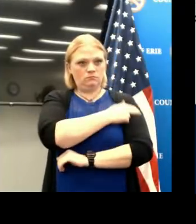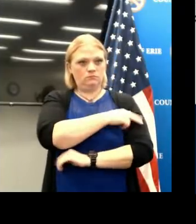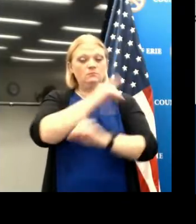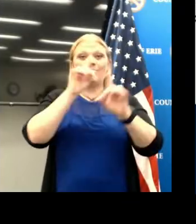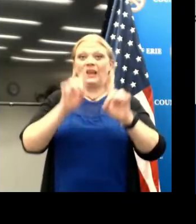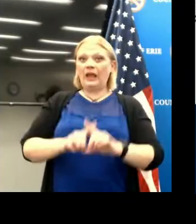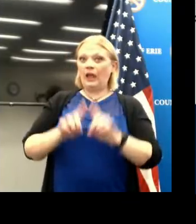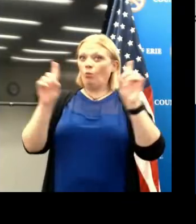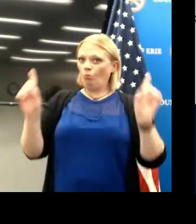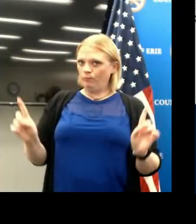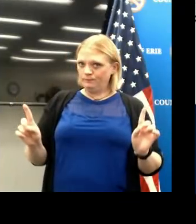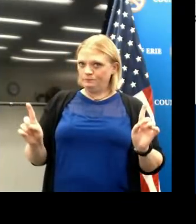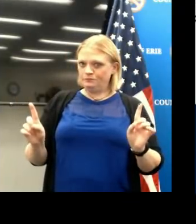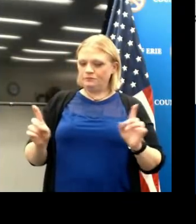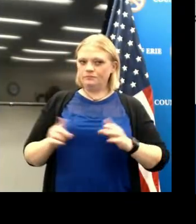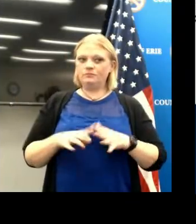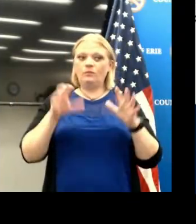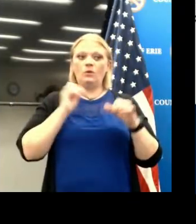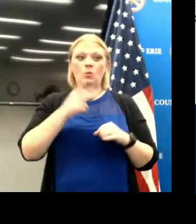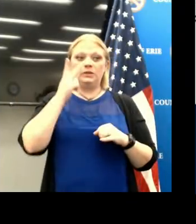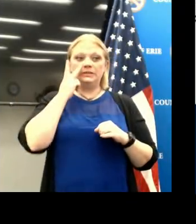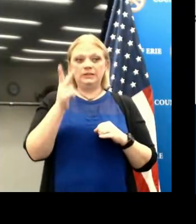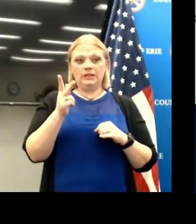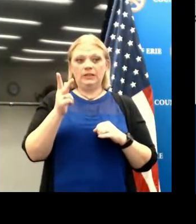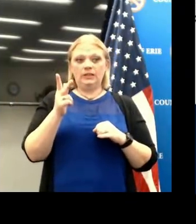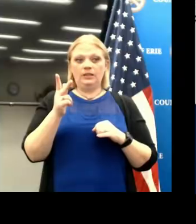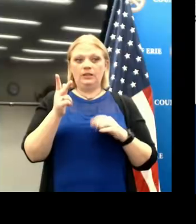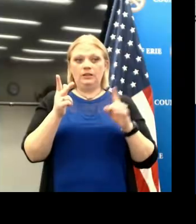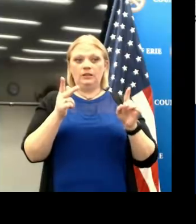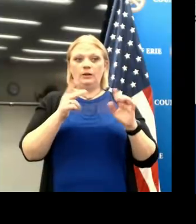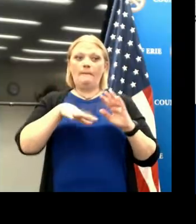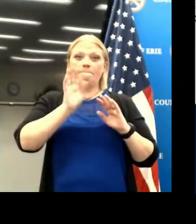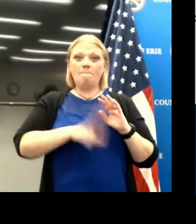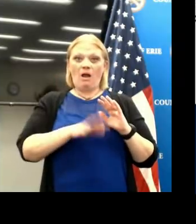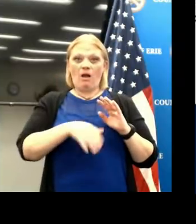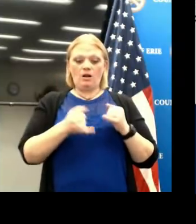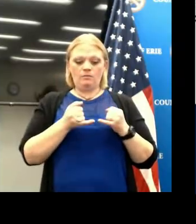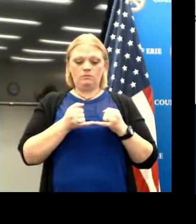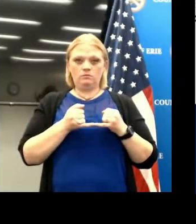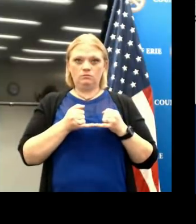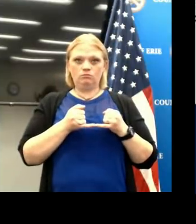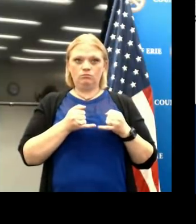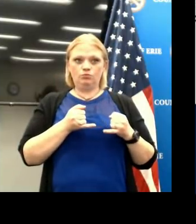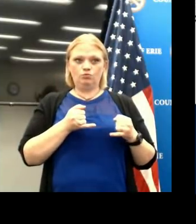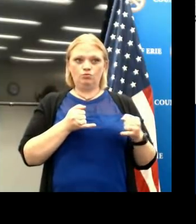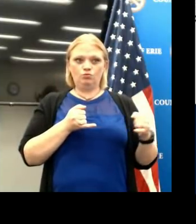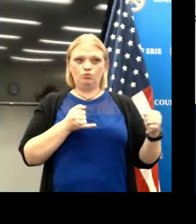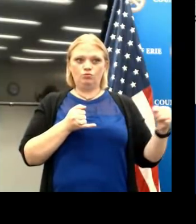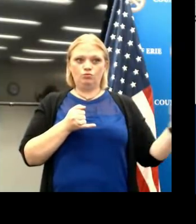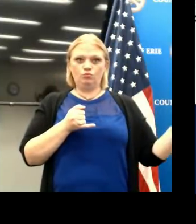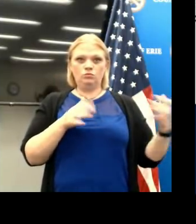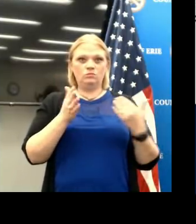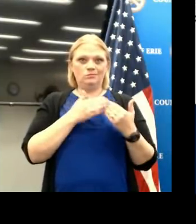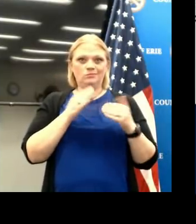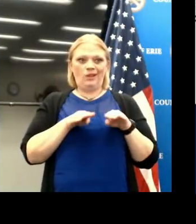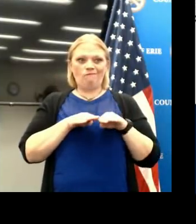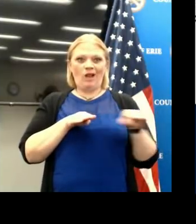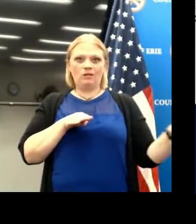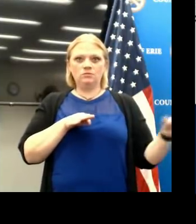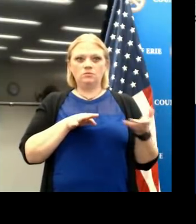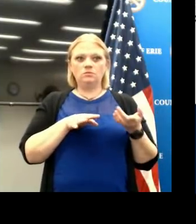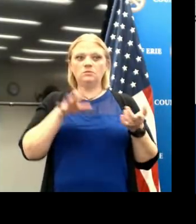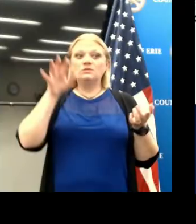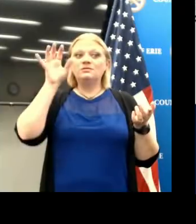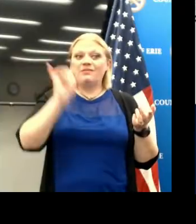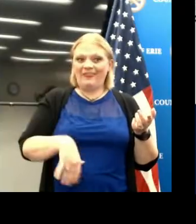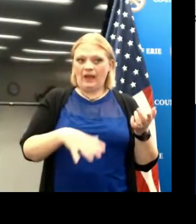However, where you could see where we would be on the bottom slope line that is almost flat is where we will